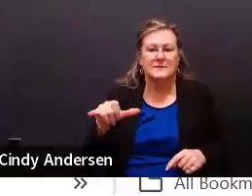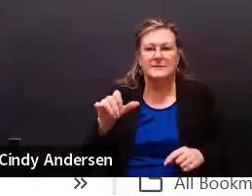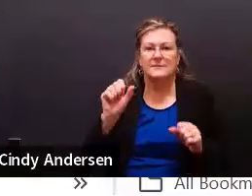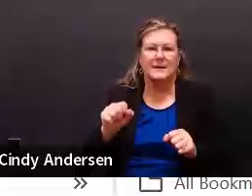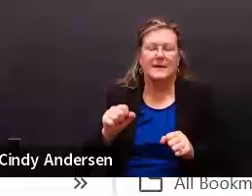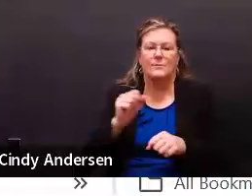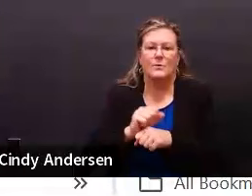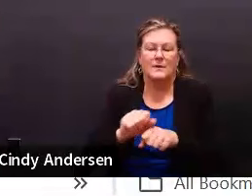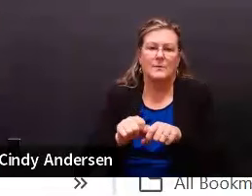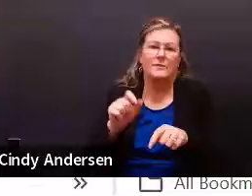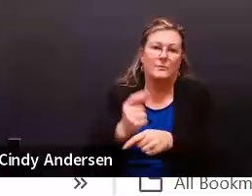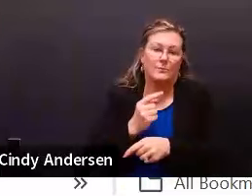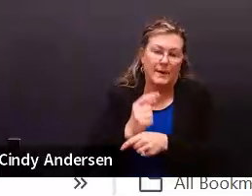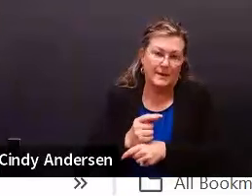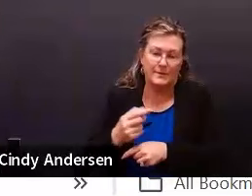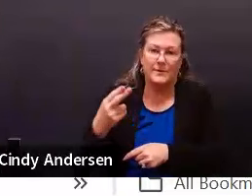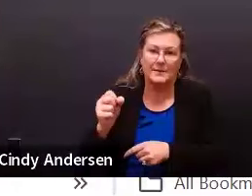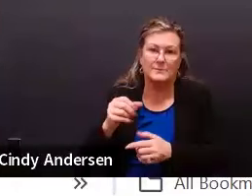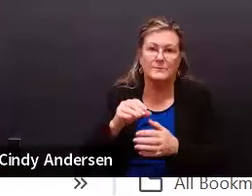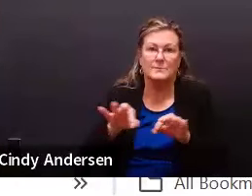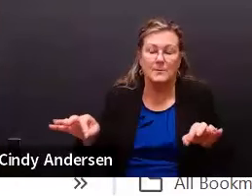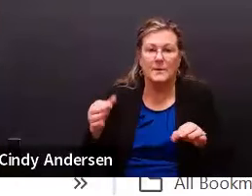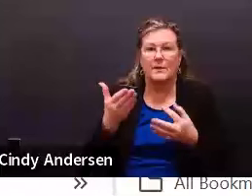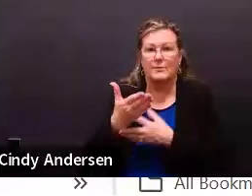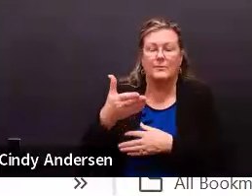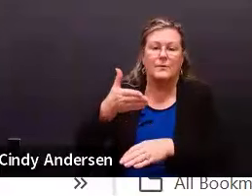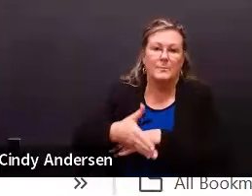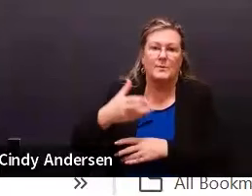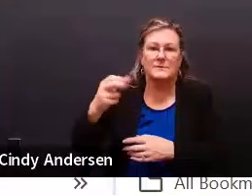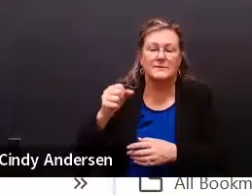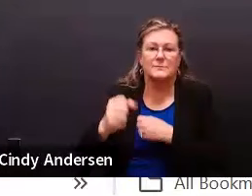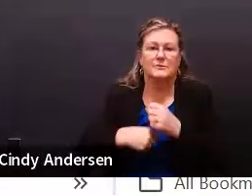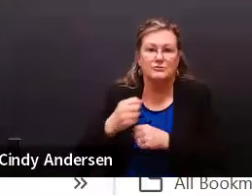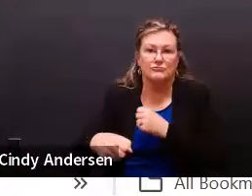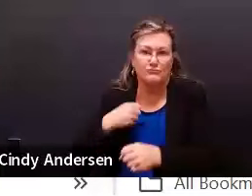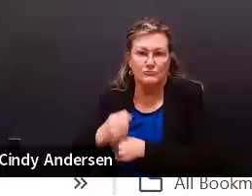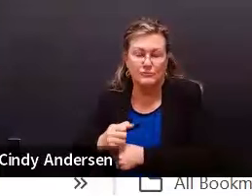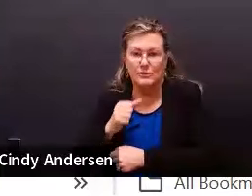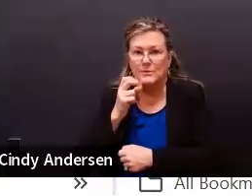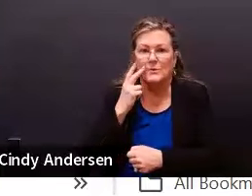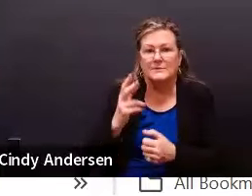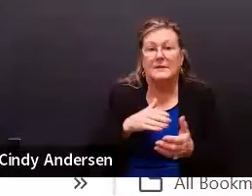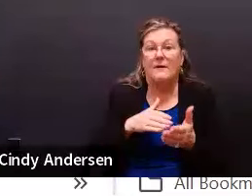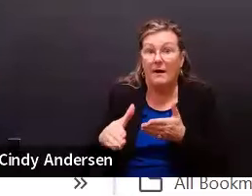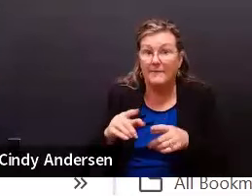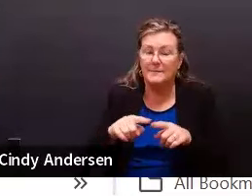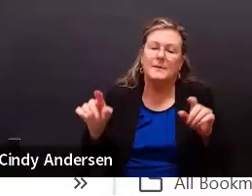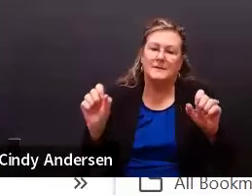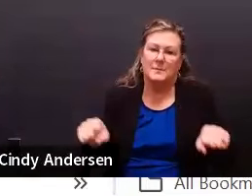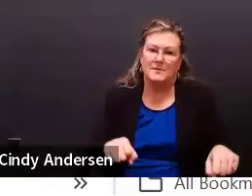regular high school diploma through their post-high years. We don't see it a lot, but that is possible.